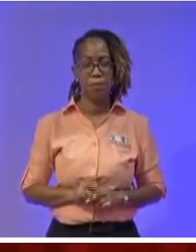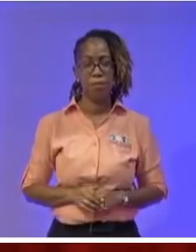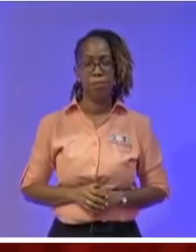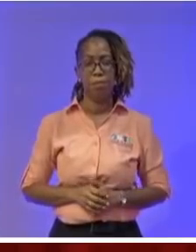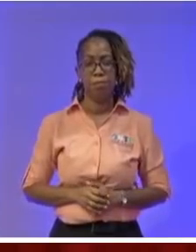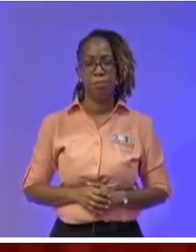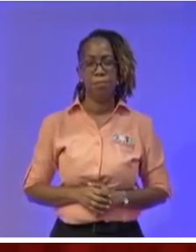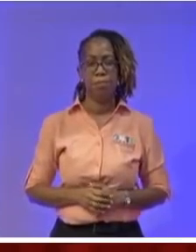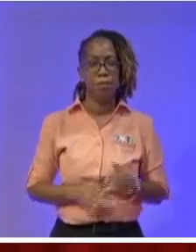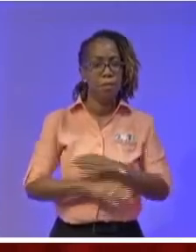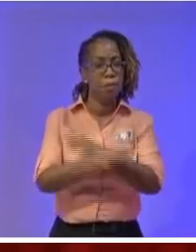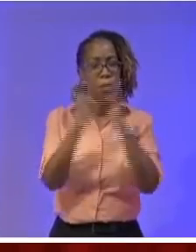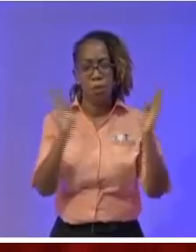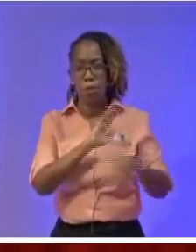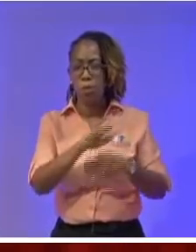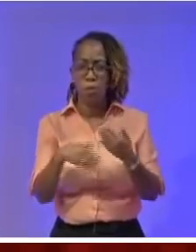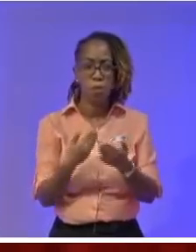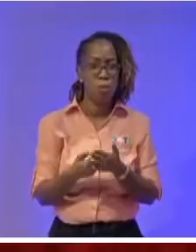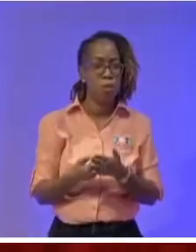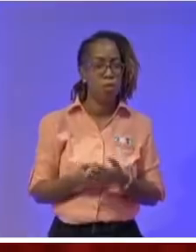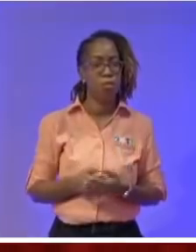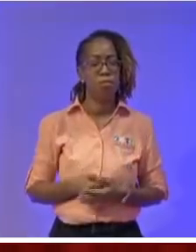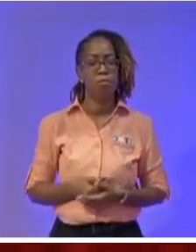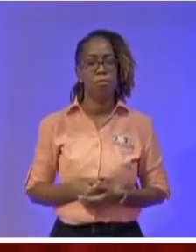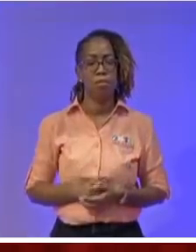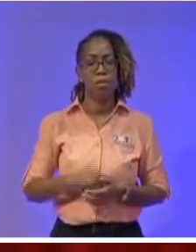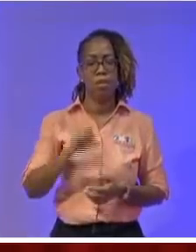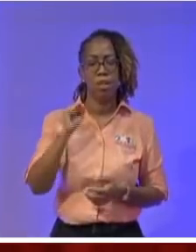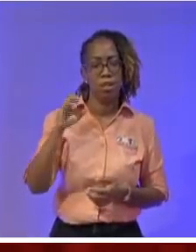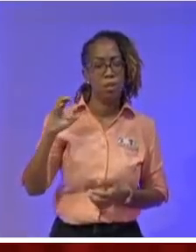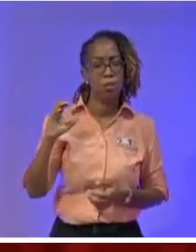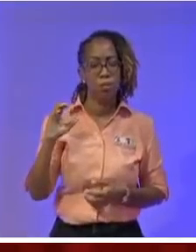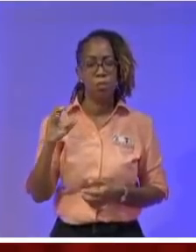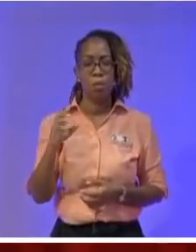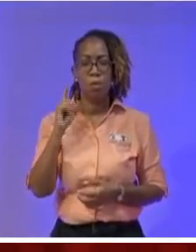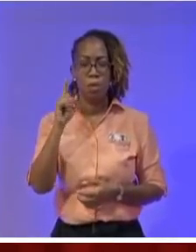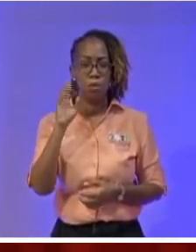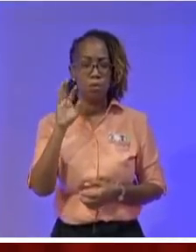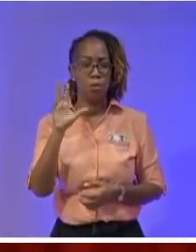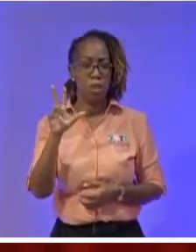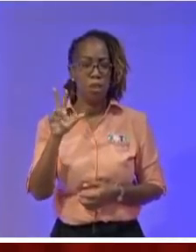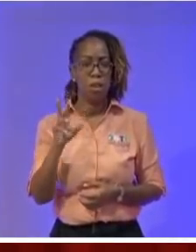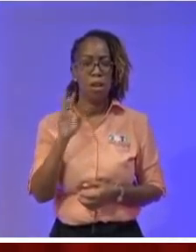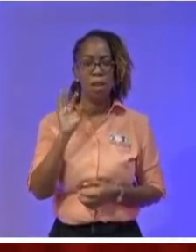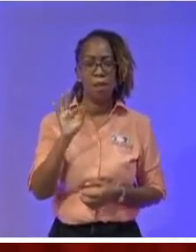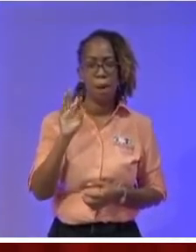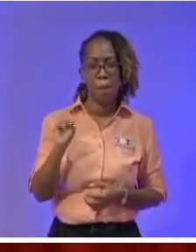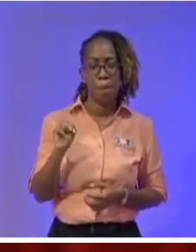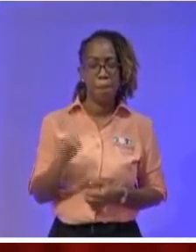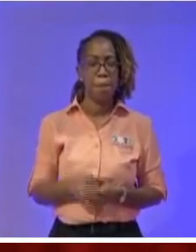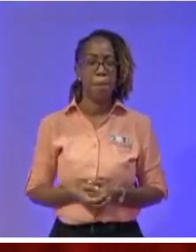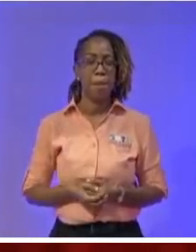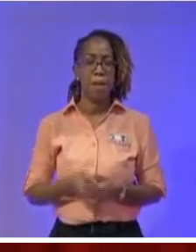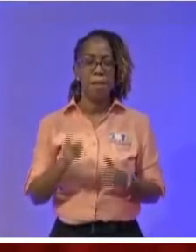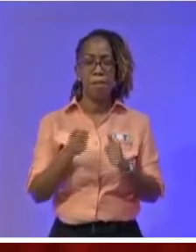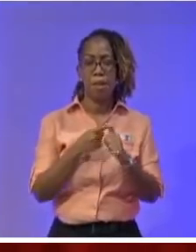Good morning, all. This is Sarah Chandu from 103 FM. My first question is to the